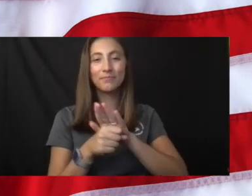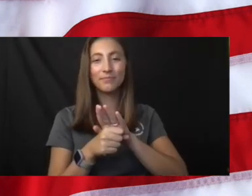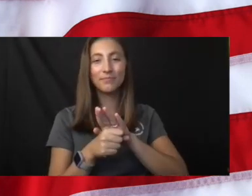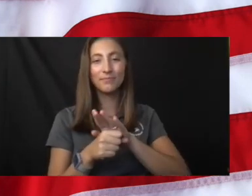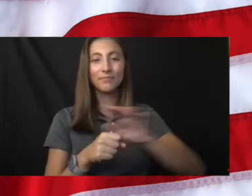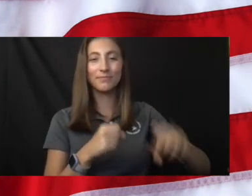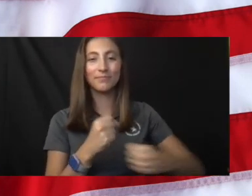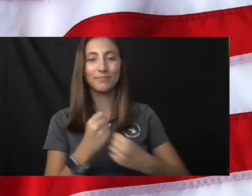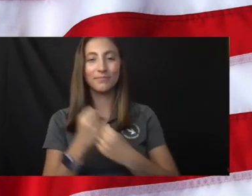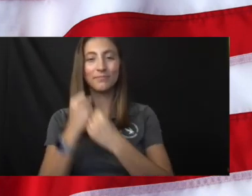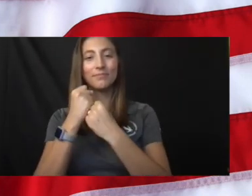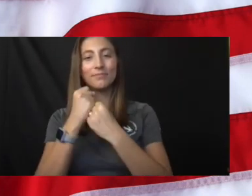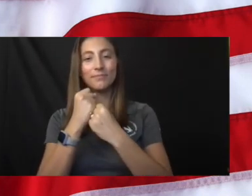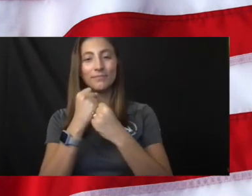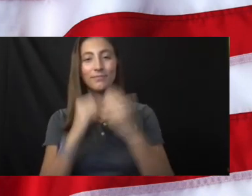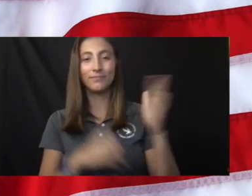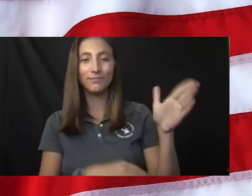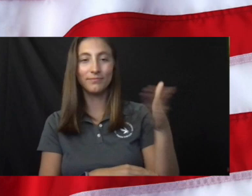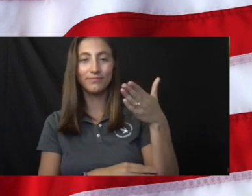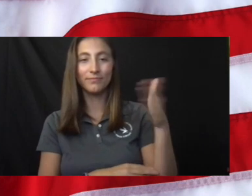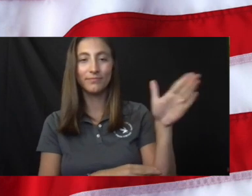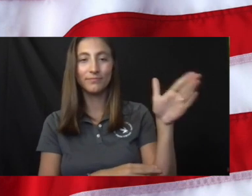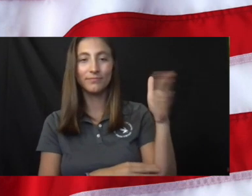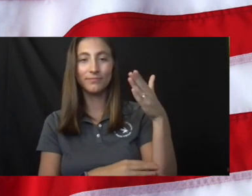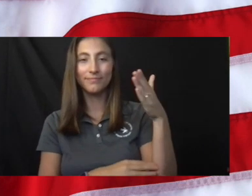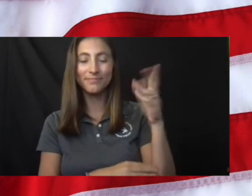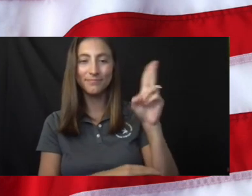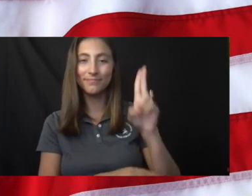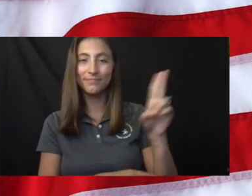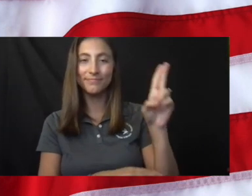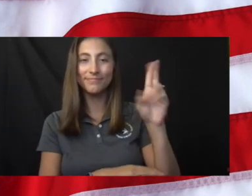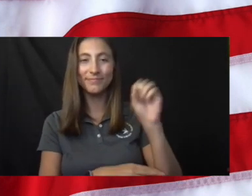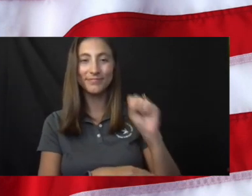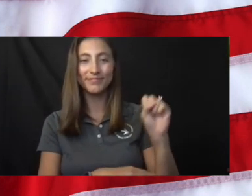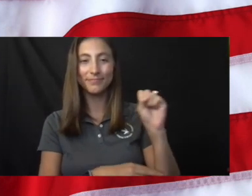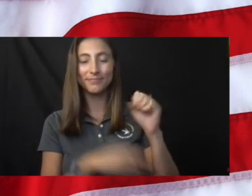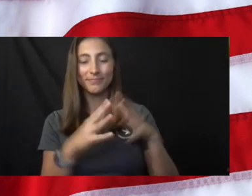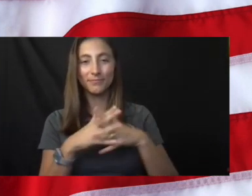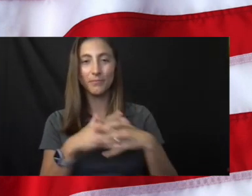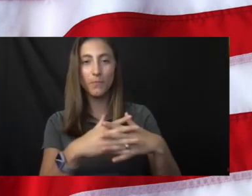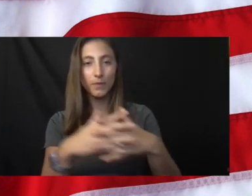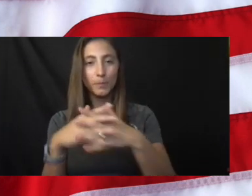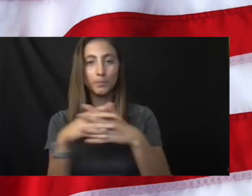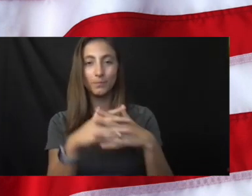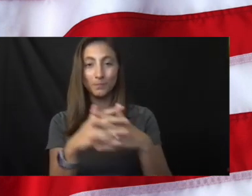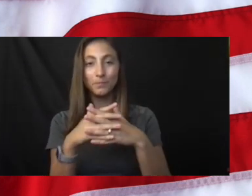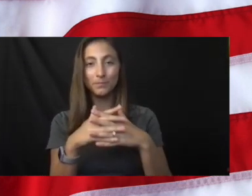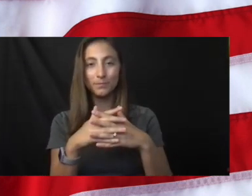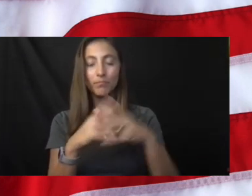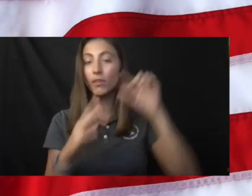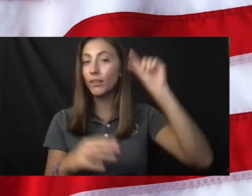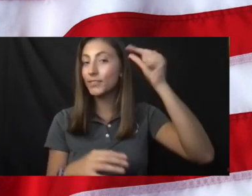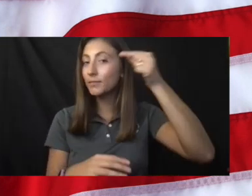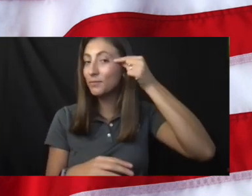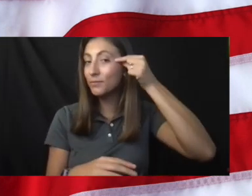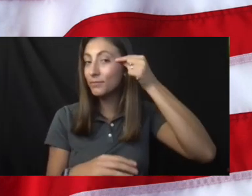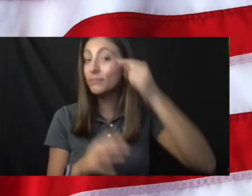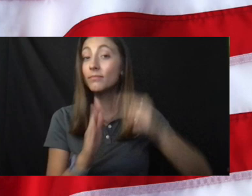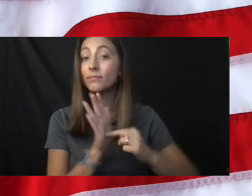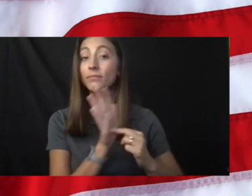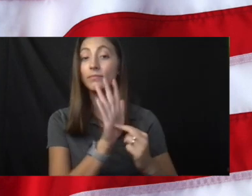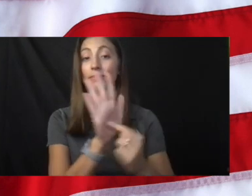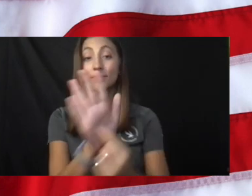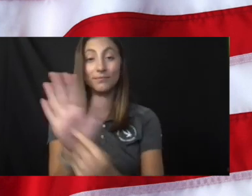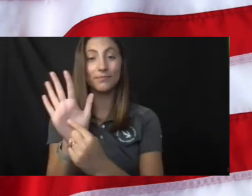the flag of the United States of America and to the Republic for which